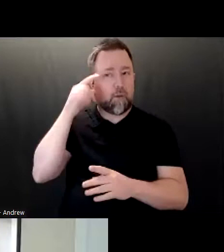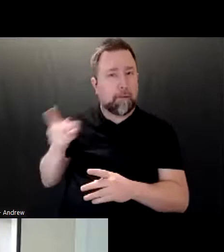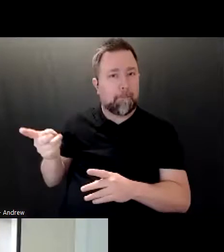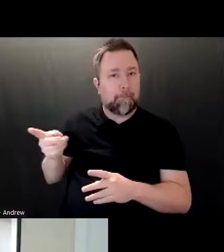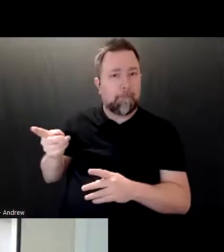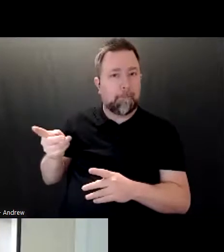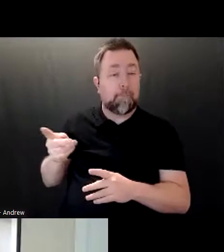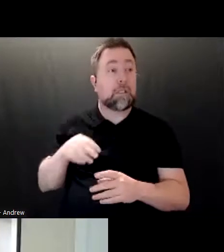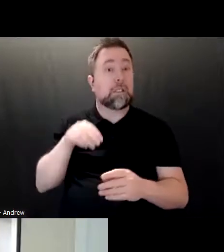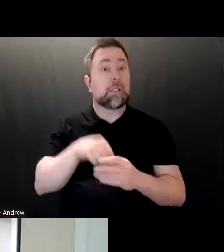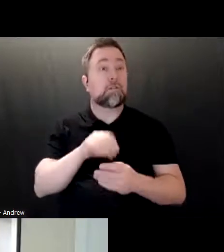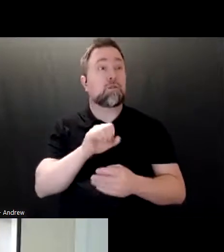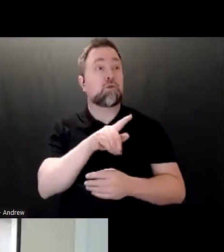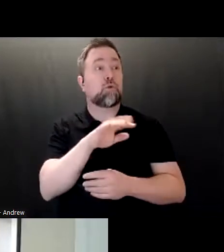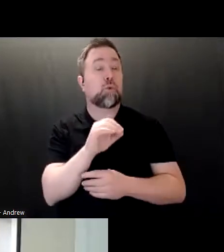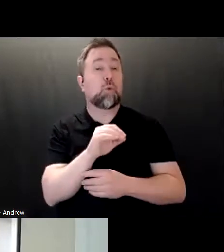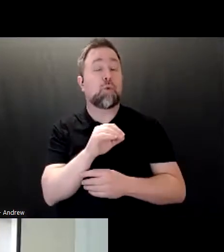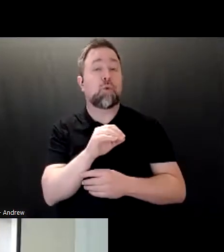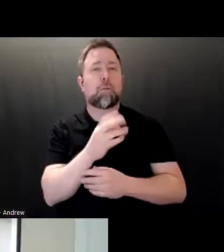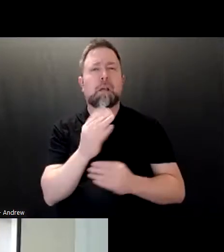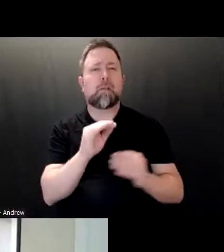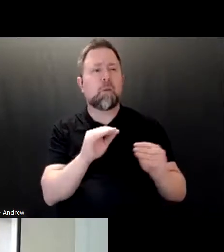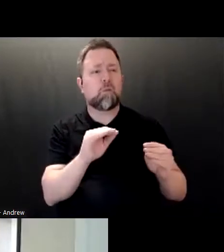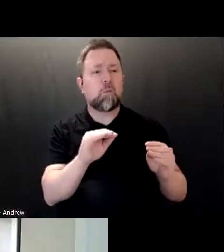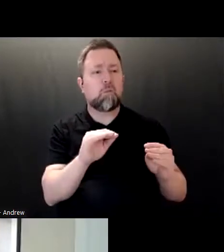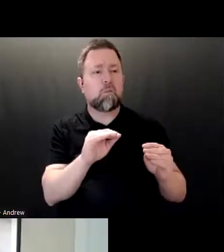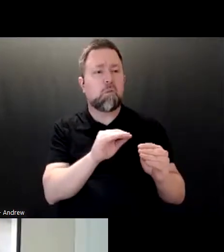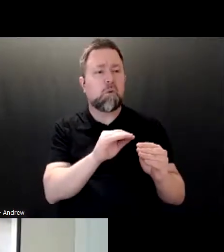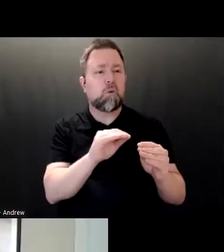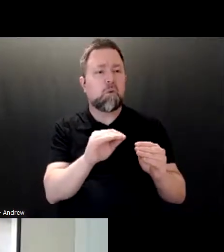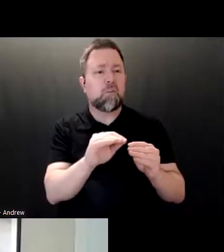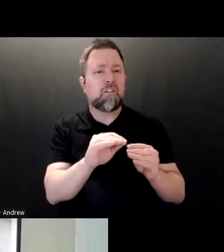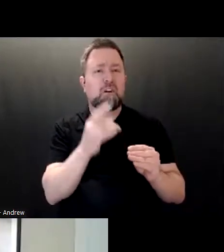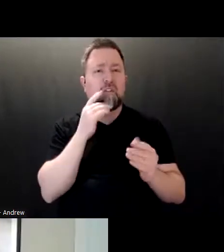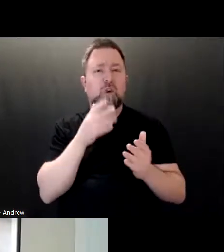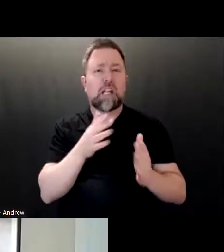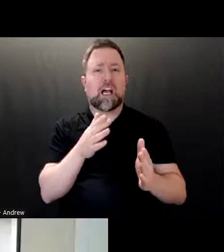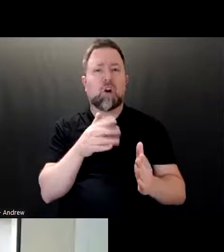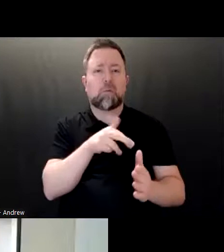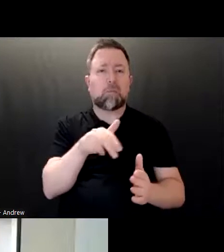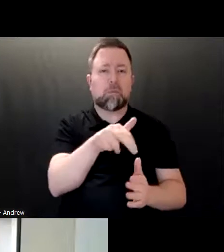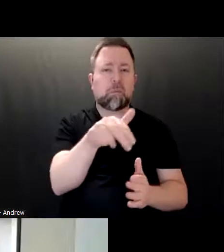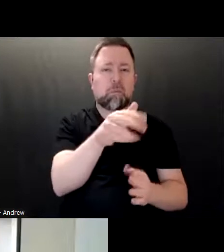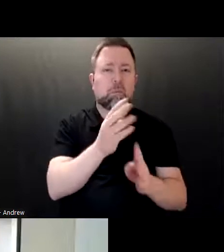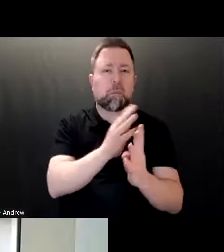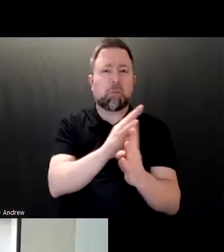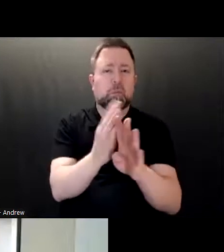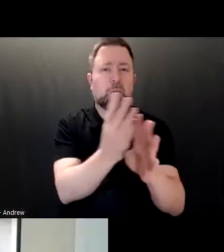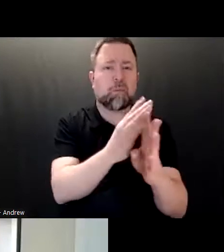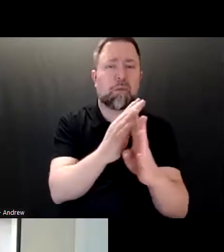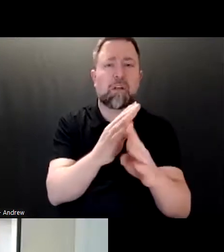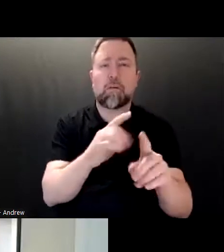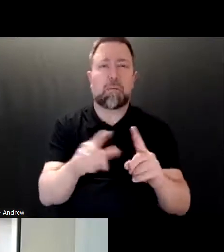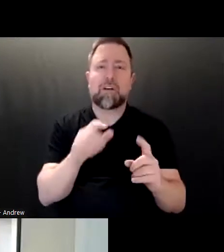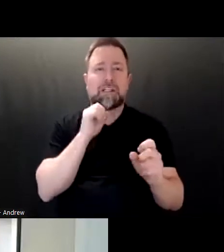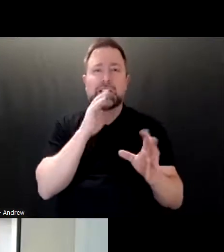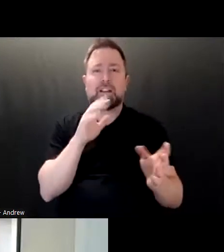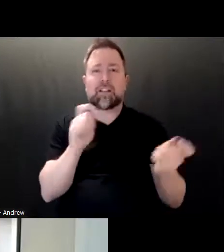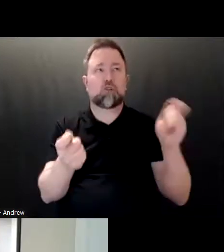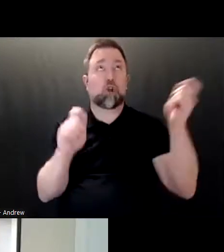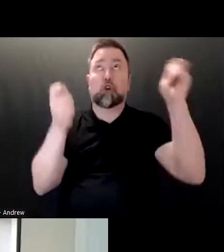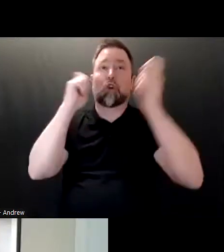In its early days, this started as woodblock printing, which is what Wharton's approach to printmaking would have been. We